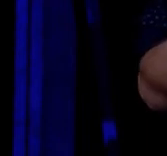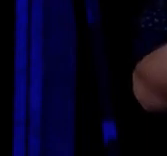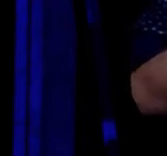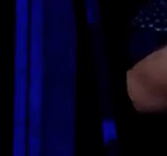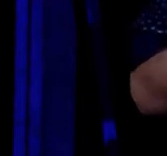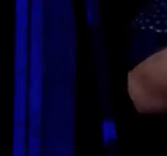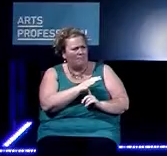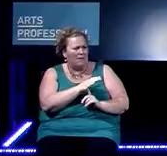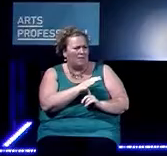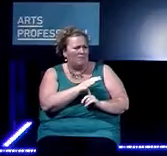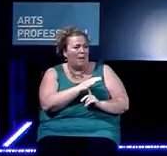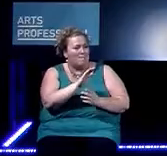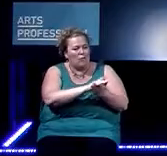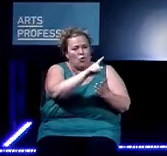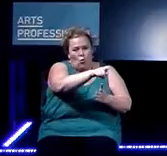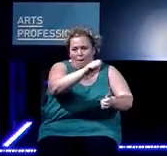buy your friend an ice cream?"